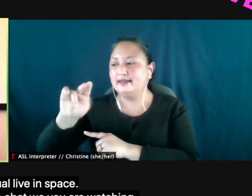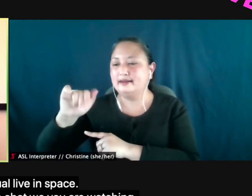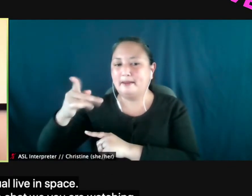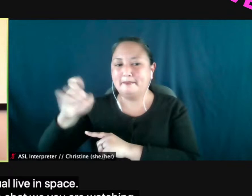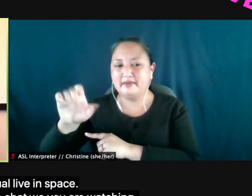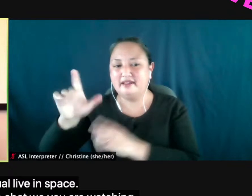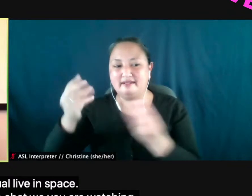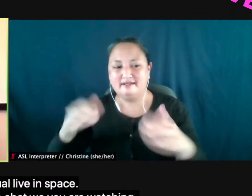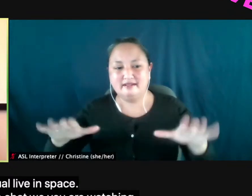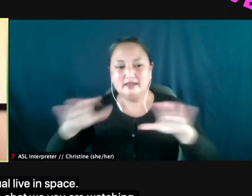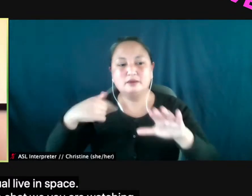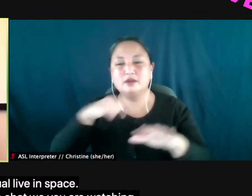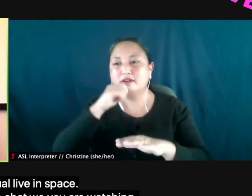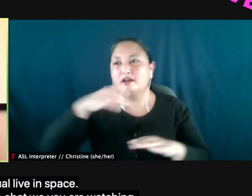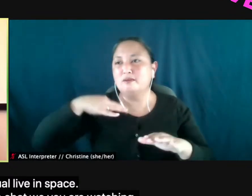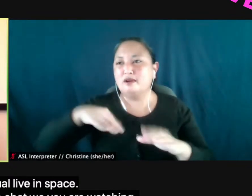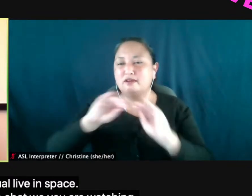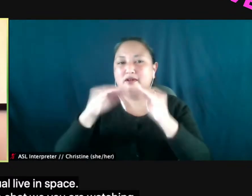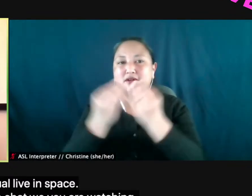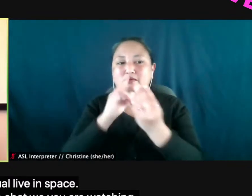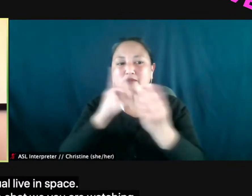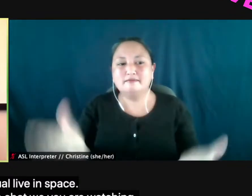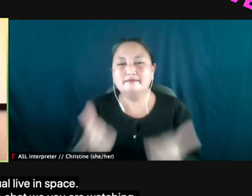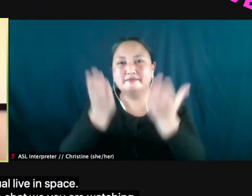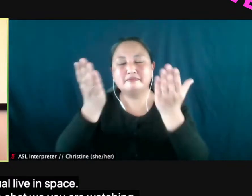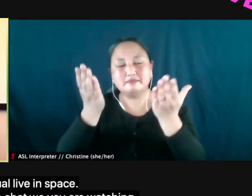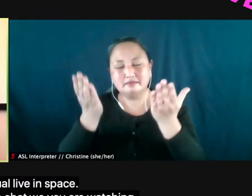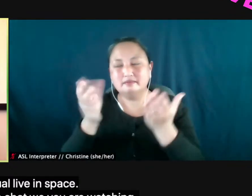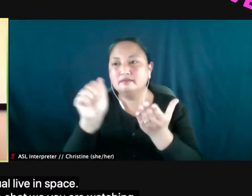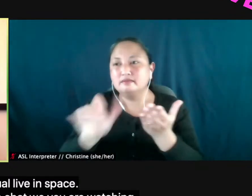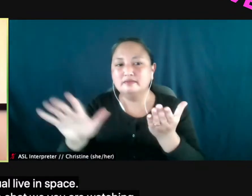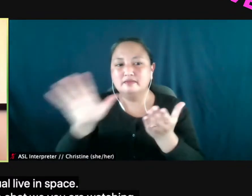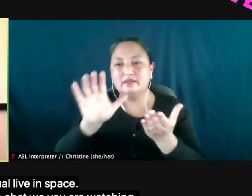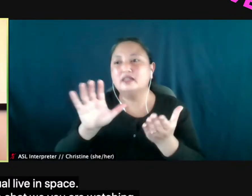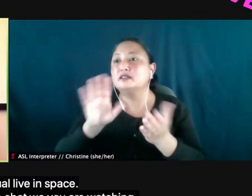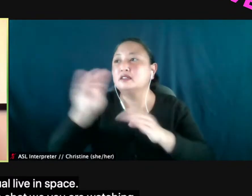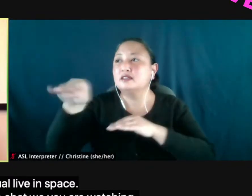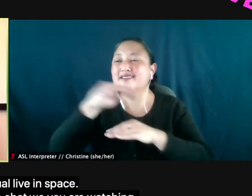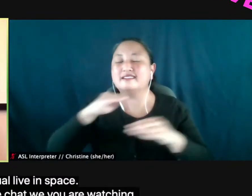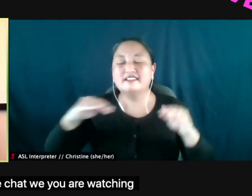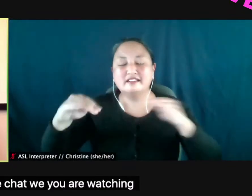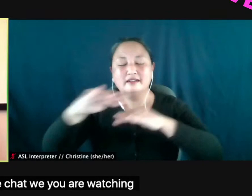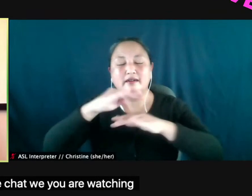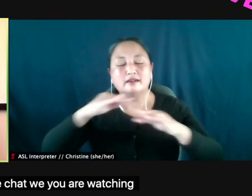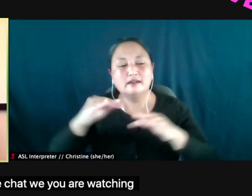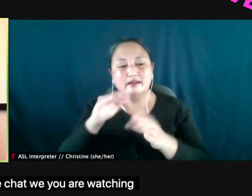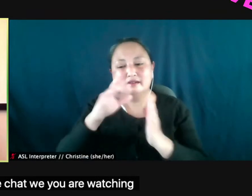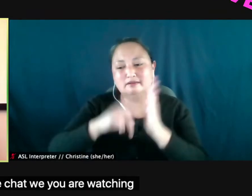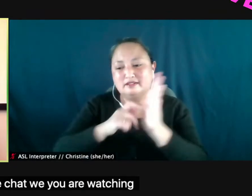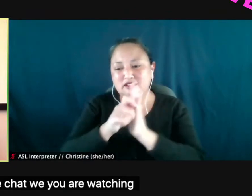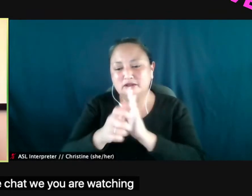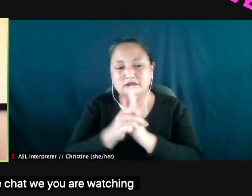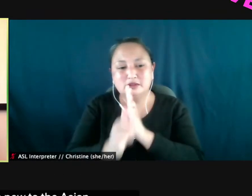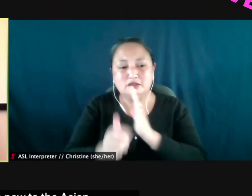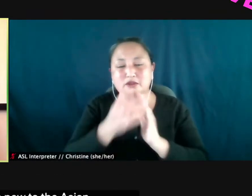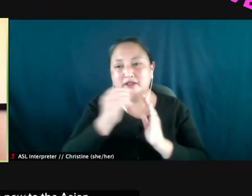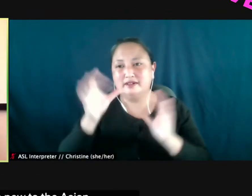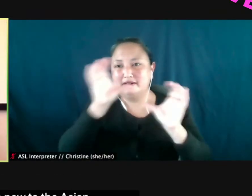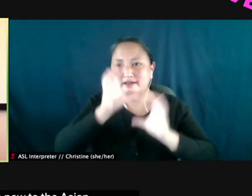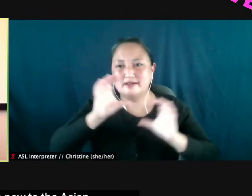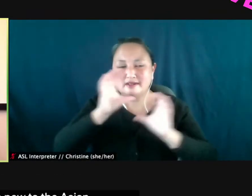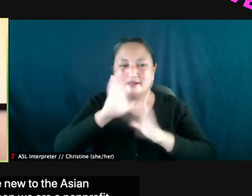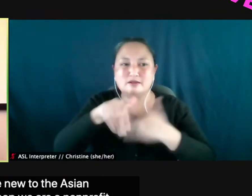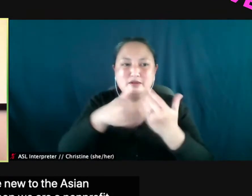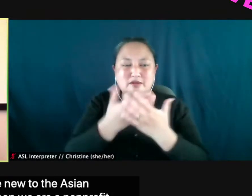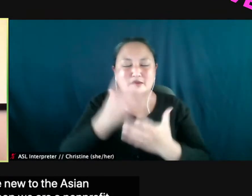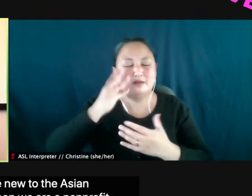nonprofit organization dedicated to uplifting Asian diasporic literature and storytelling. At a time when our communities are specifically